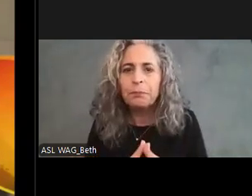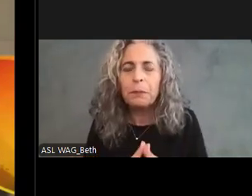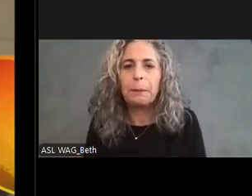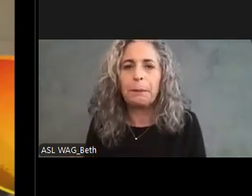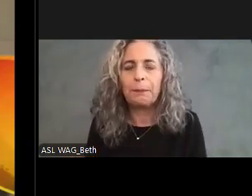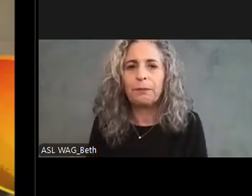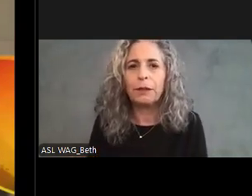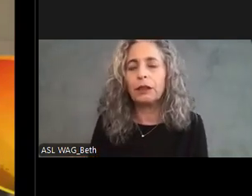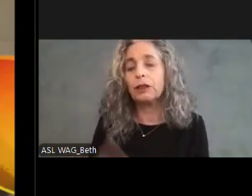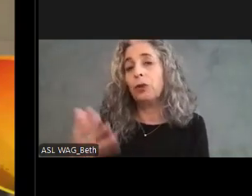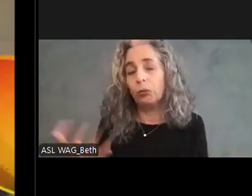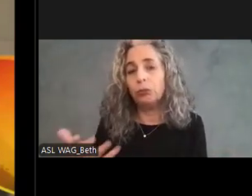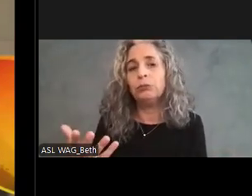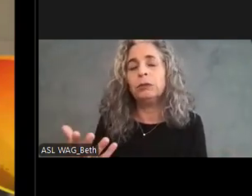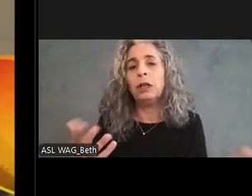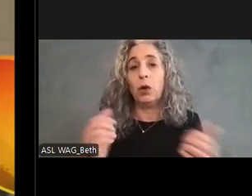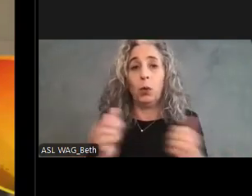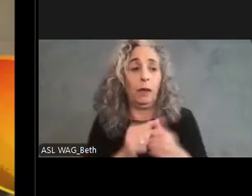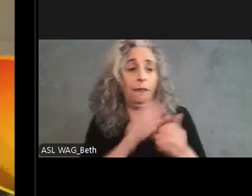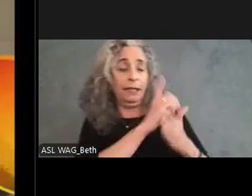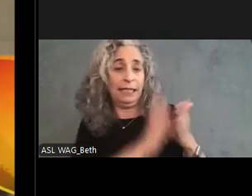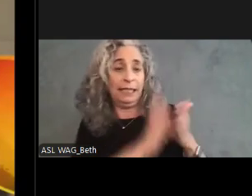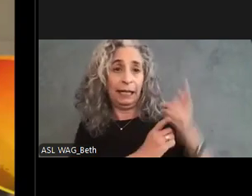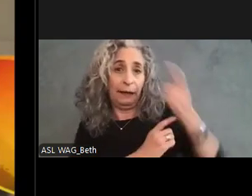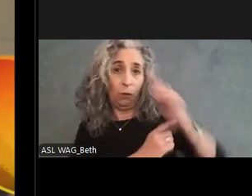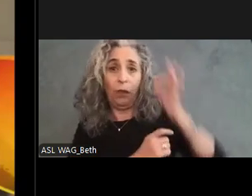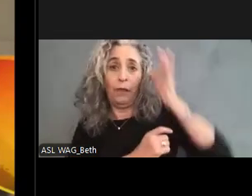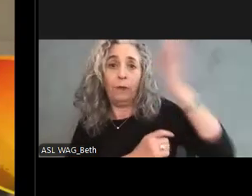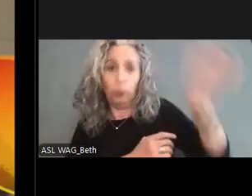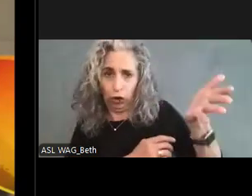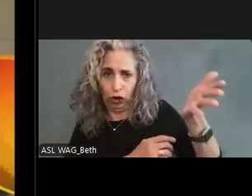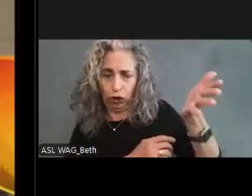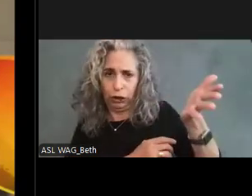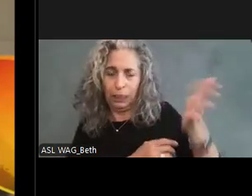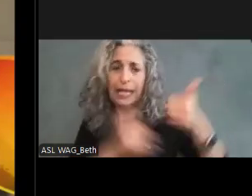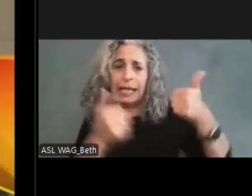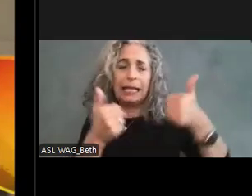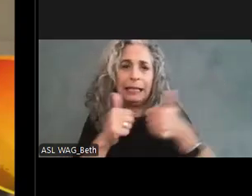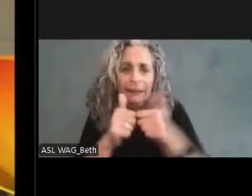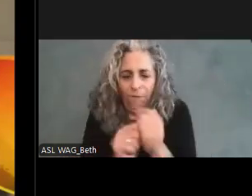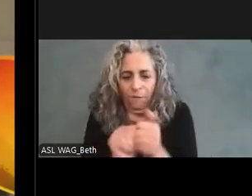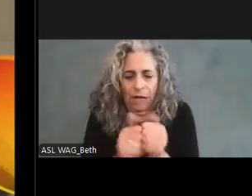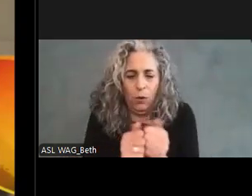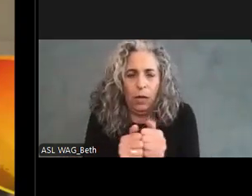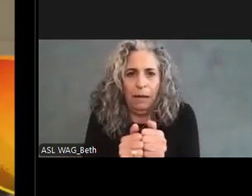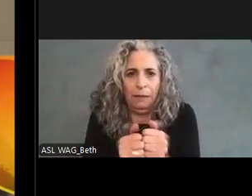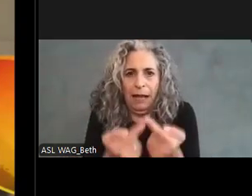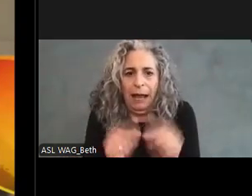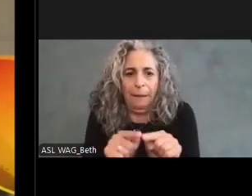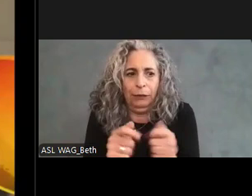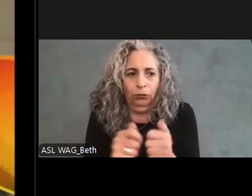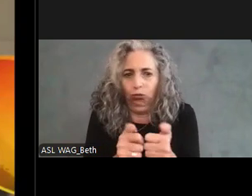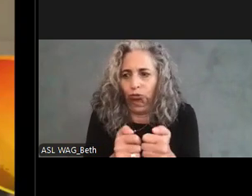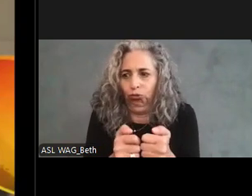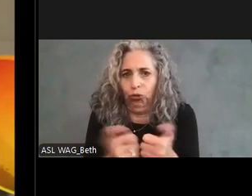So in terms of, designing for the future, where are video games going to go? So we